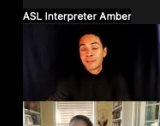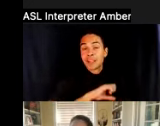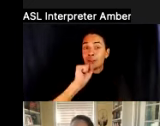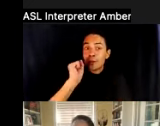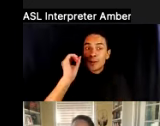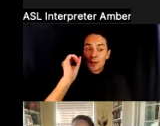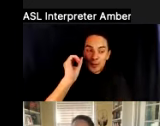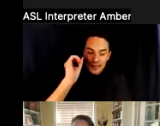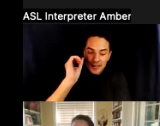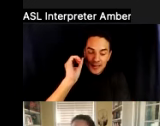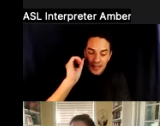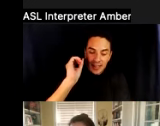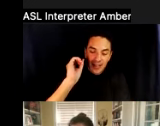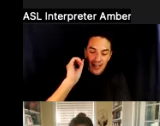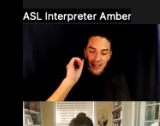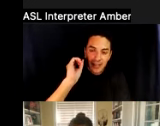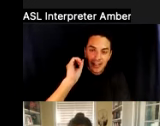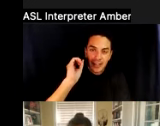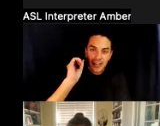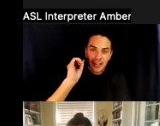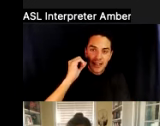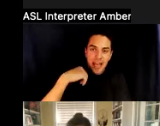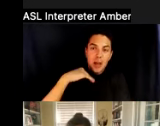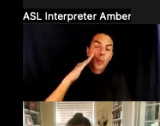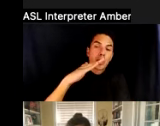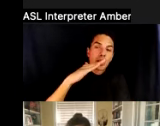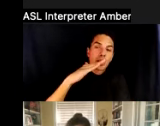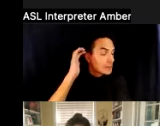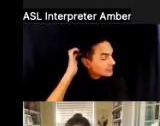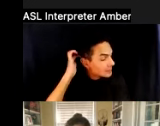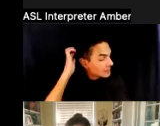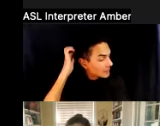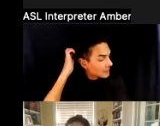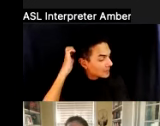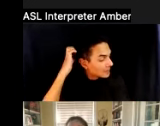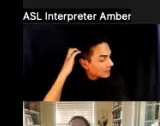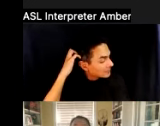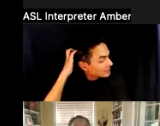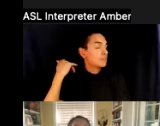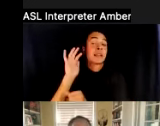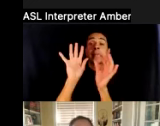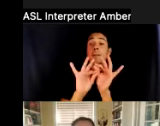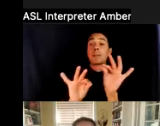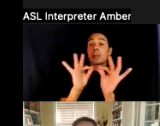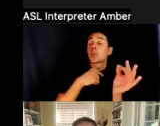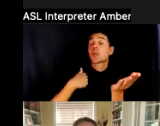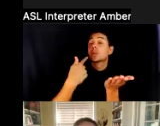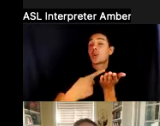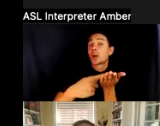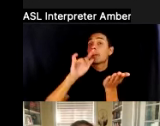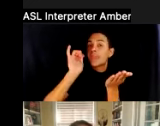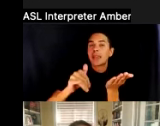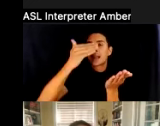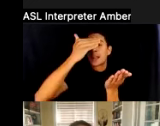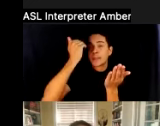there, yeah, I would, I think that's really important that we're talking about that, because it might